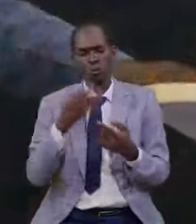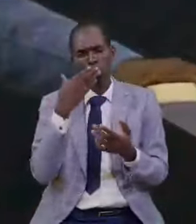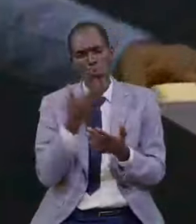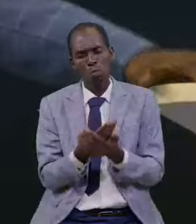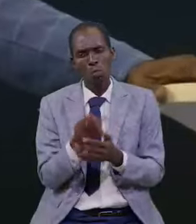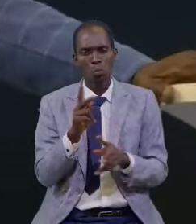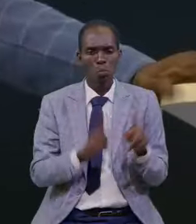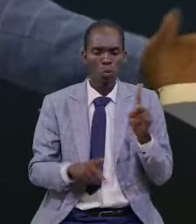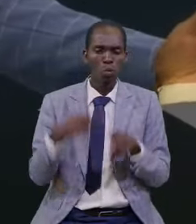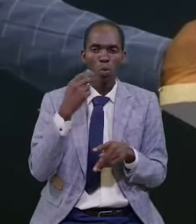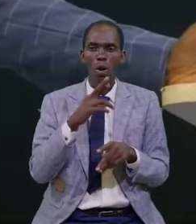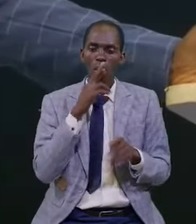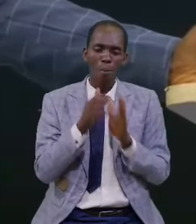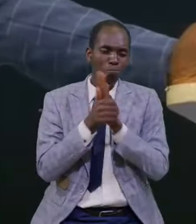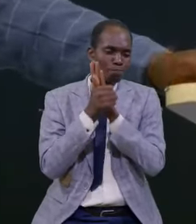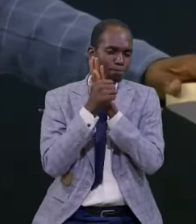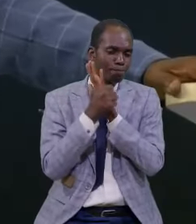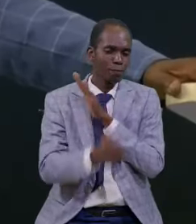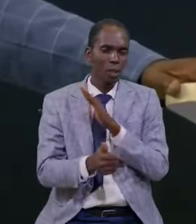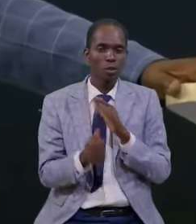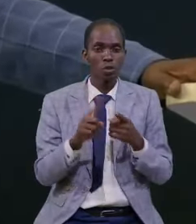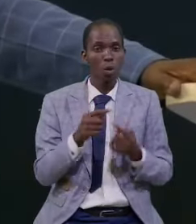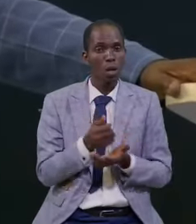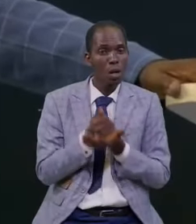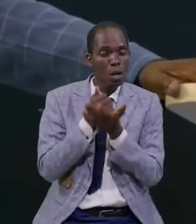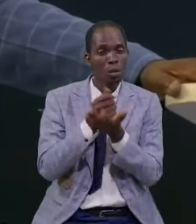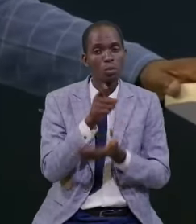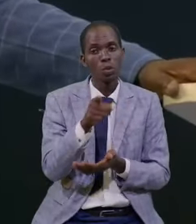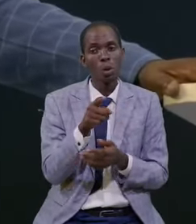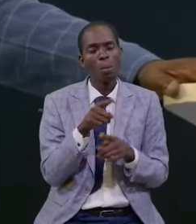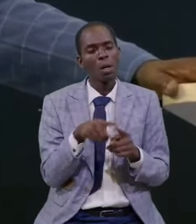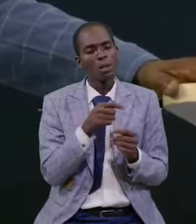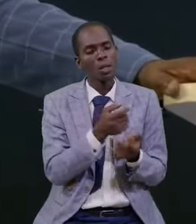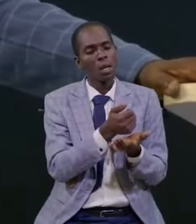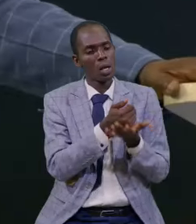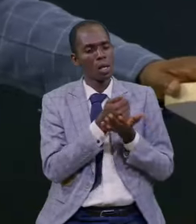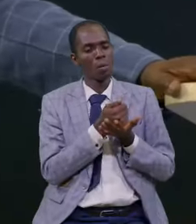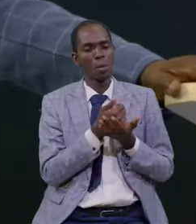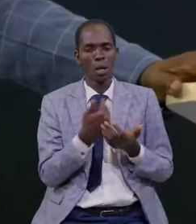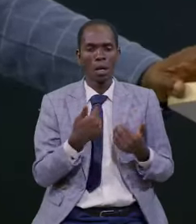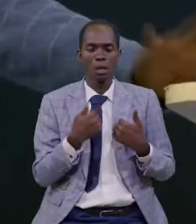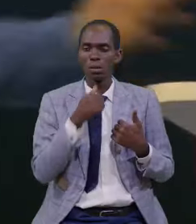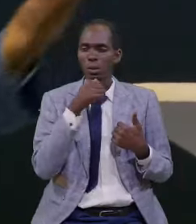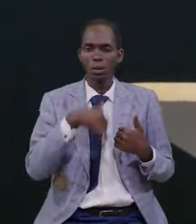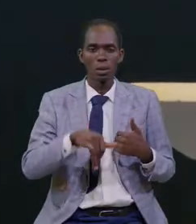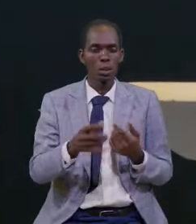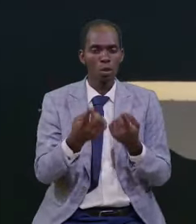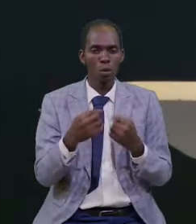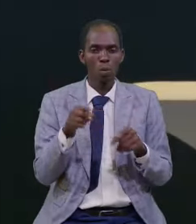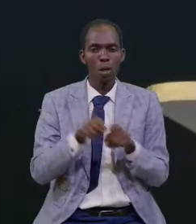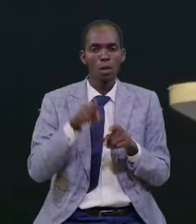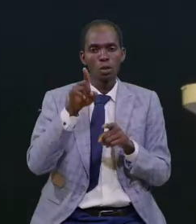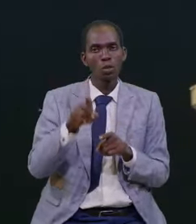experts to help you. But the help has not come like you thought. And here you